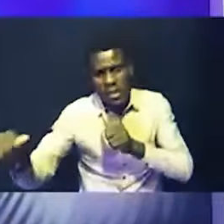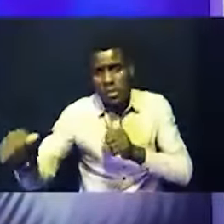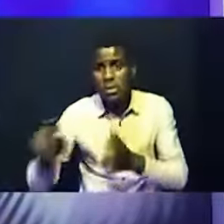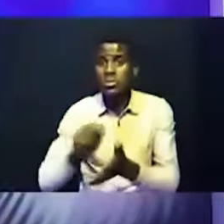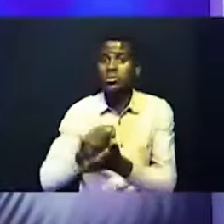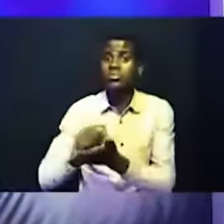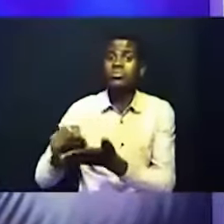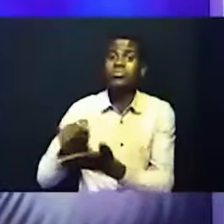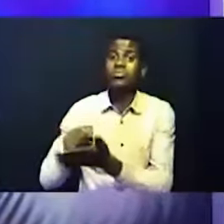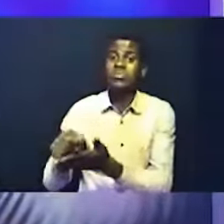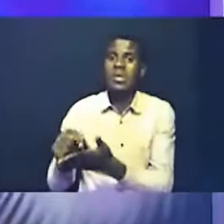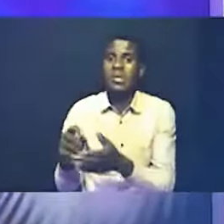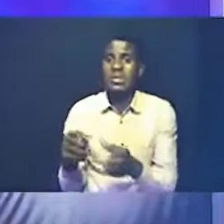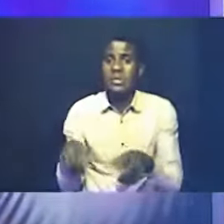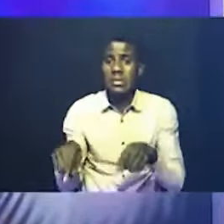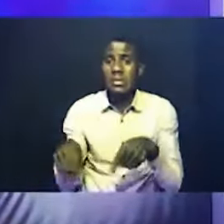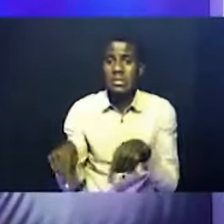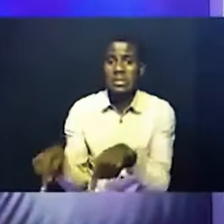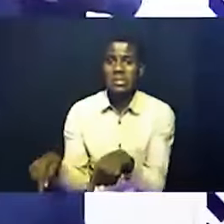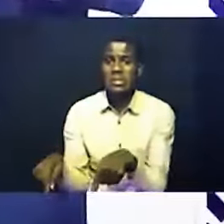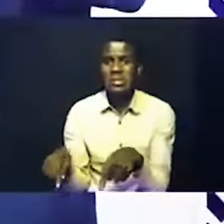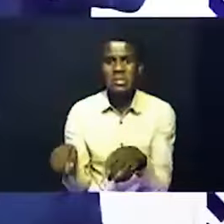un cannot